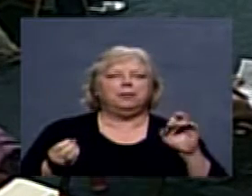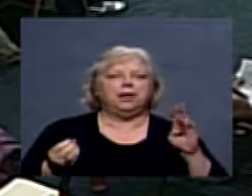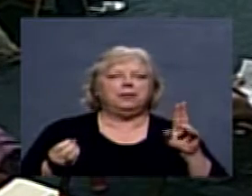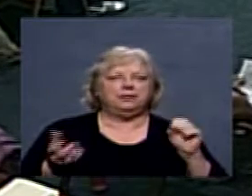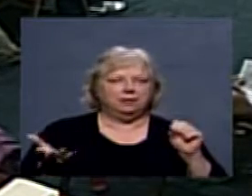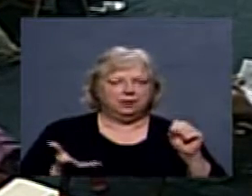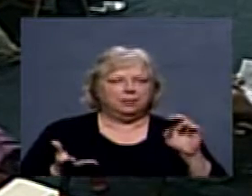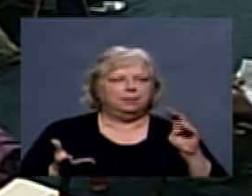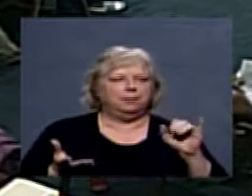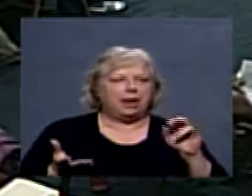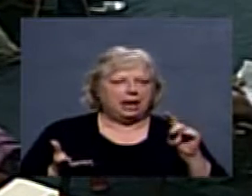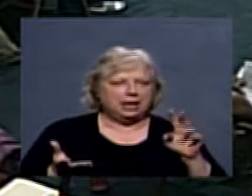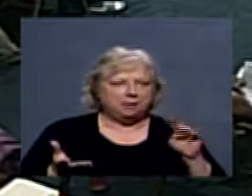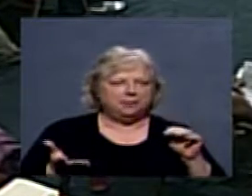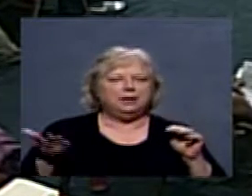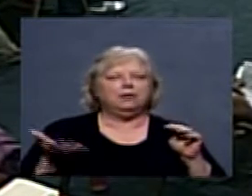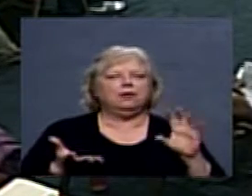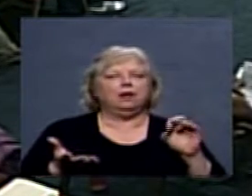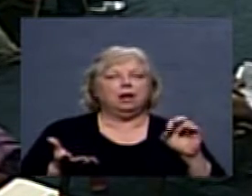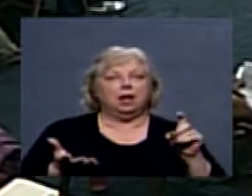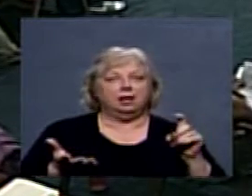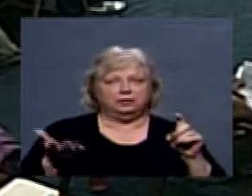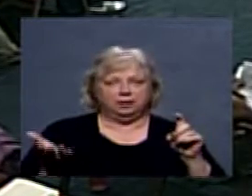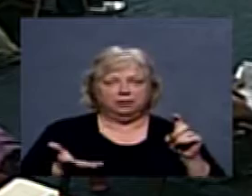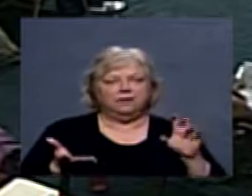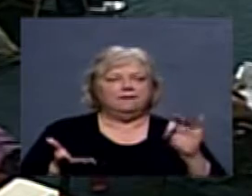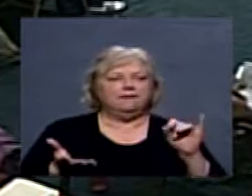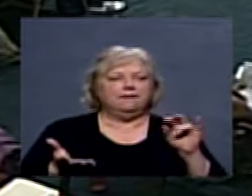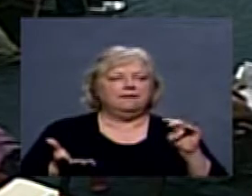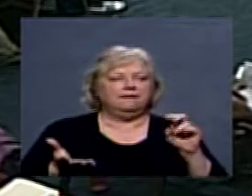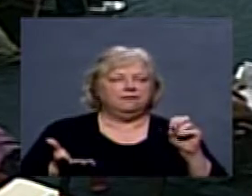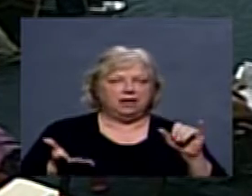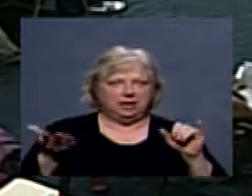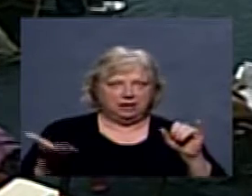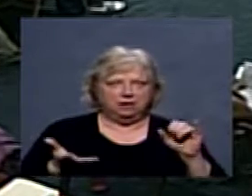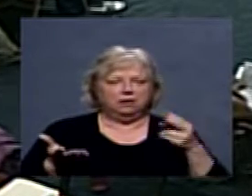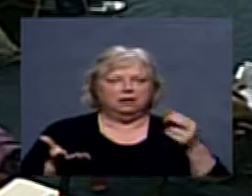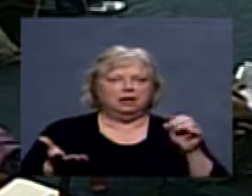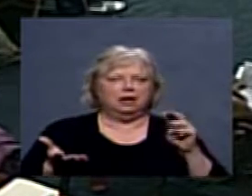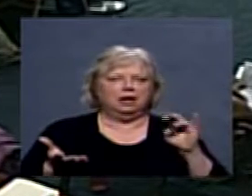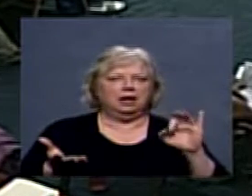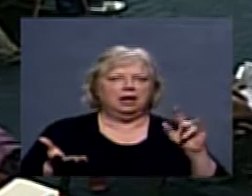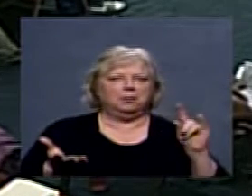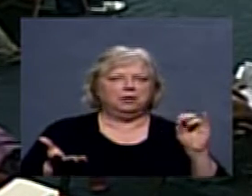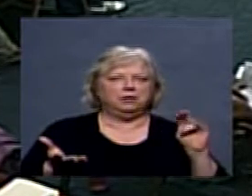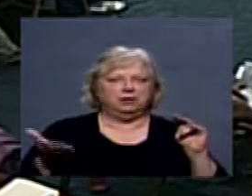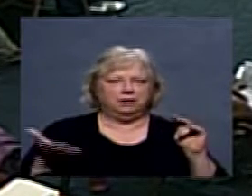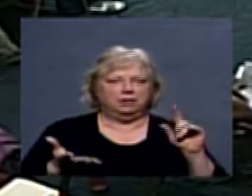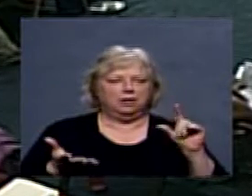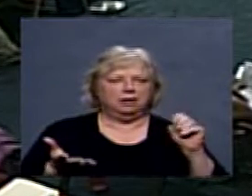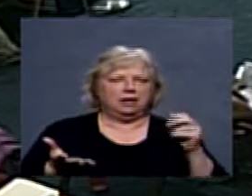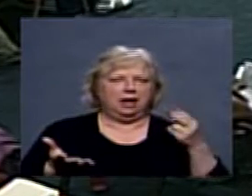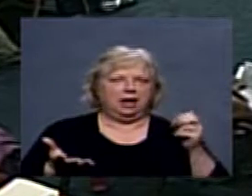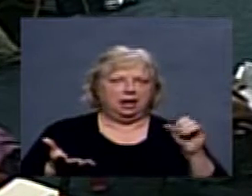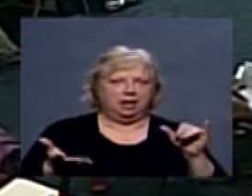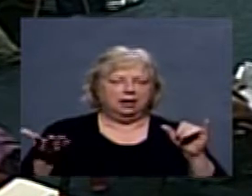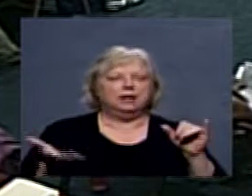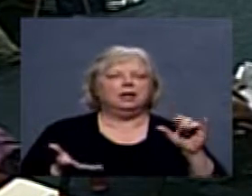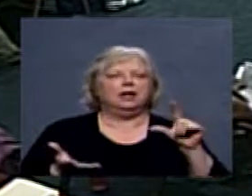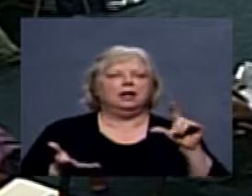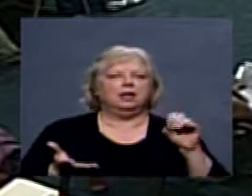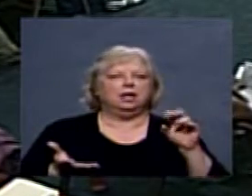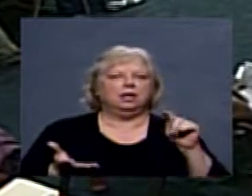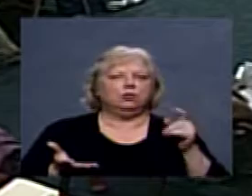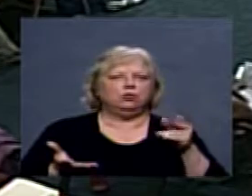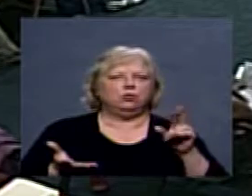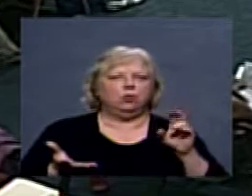Commissioner Bynum, Here. Commissioner Cox, Here. Commissioner Finney, Here. Commissioner Hamilton, Here. Commissioner Leahy, Here. Commissioner Latour,